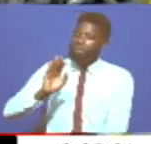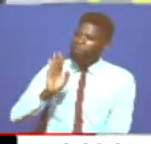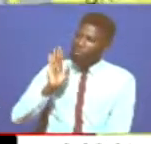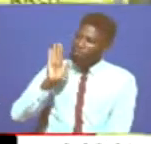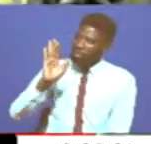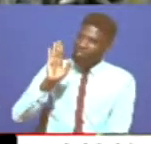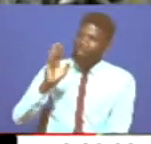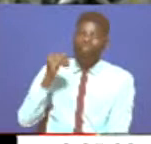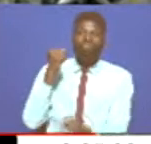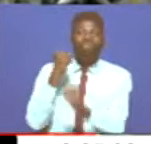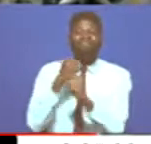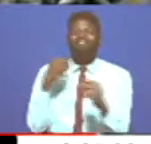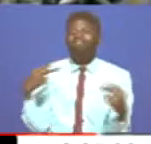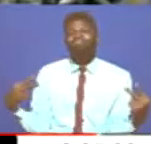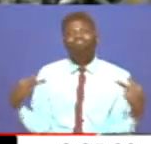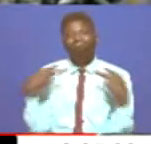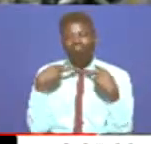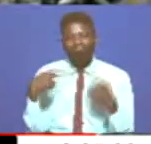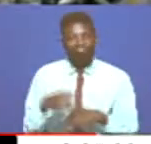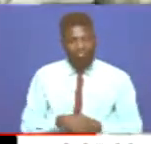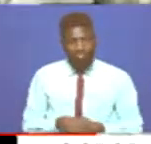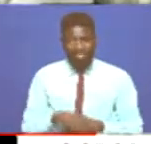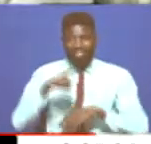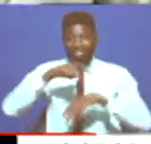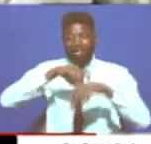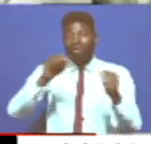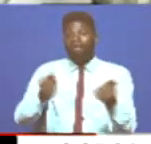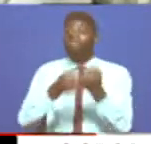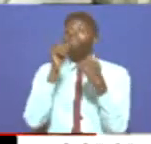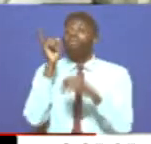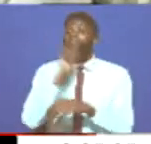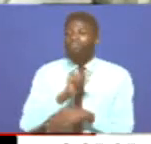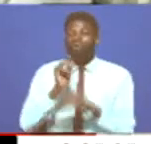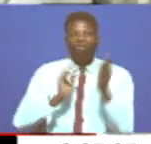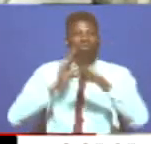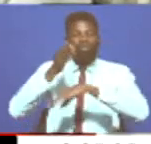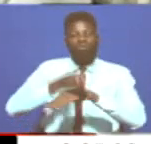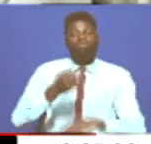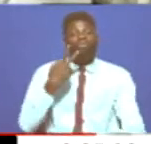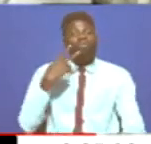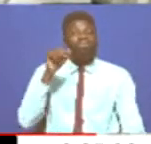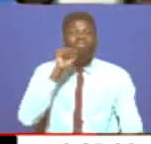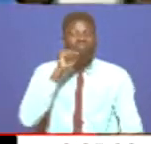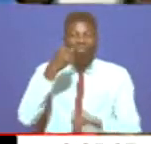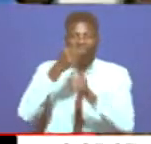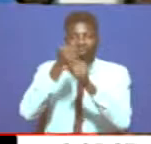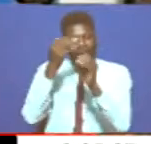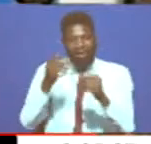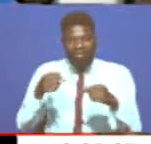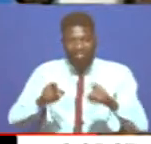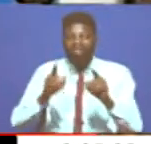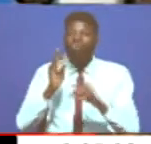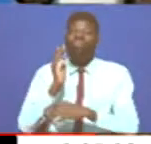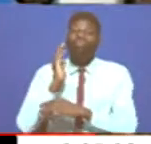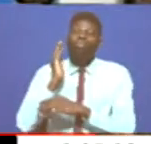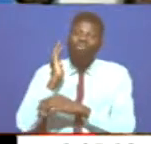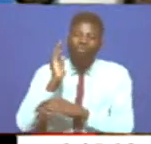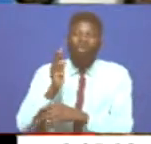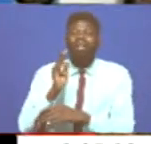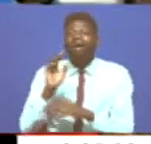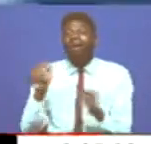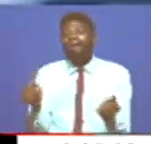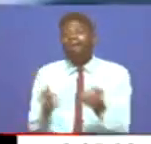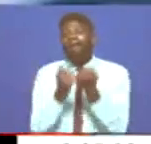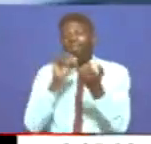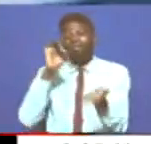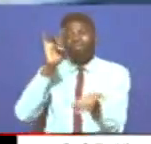to a standstill. Following the move, over 250 workers are facing the axe if the company operations are not